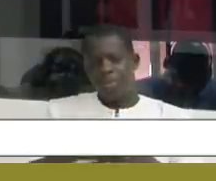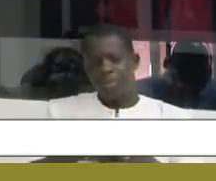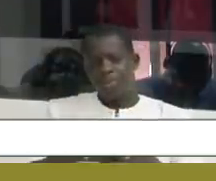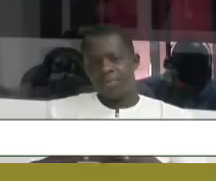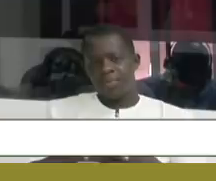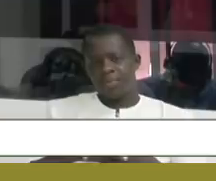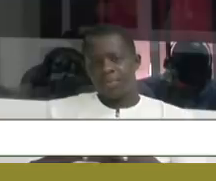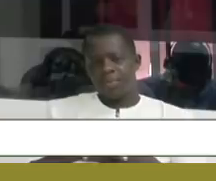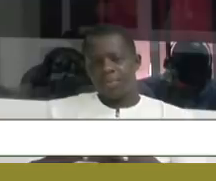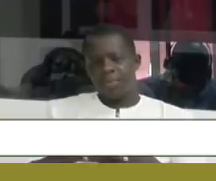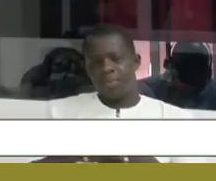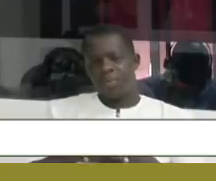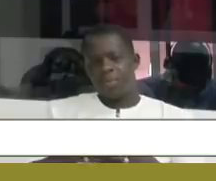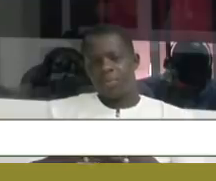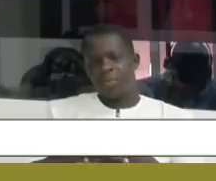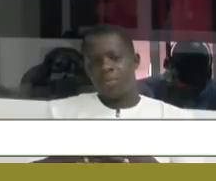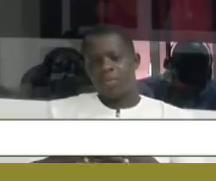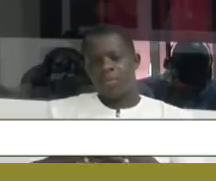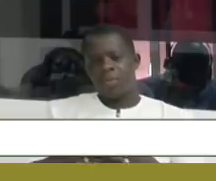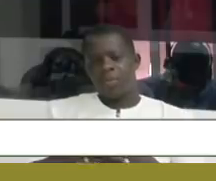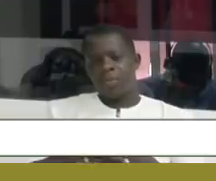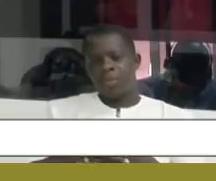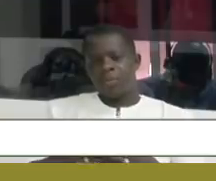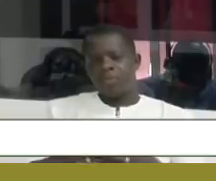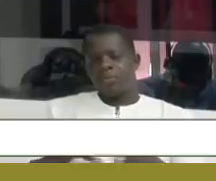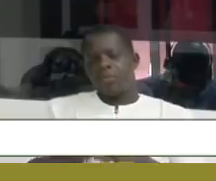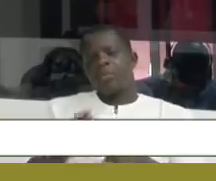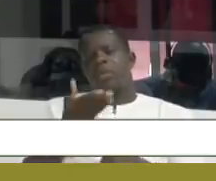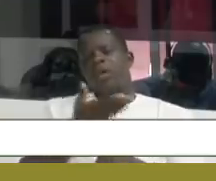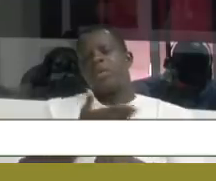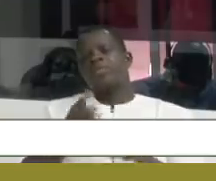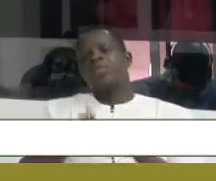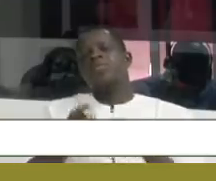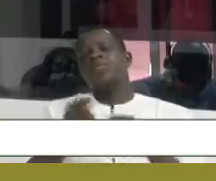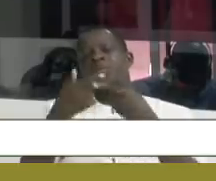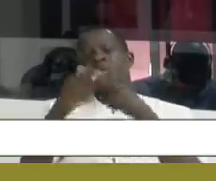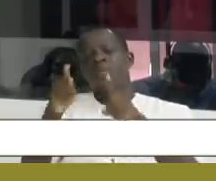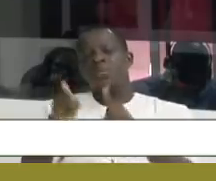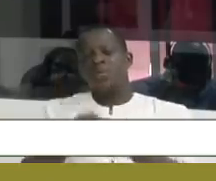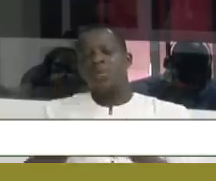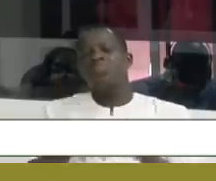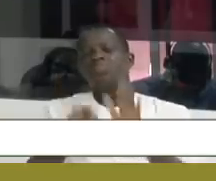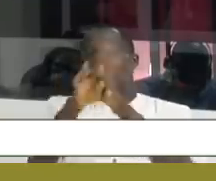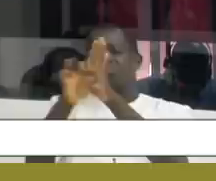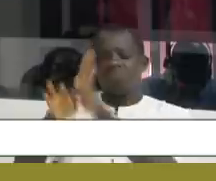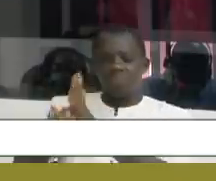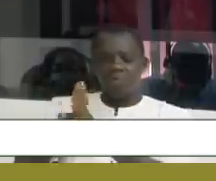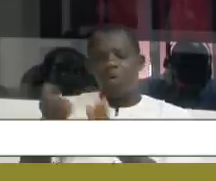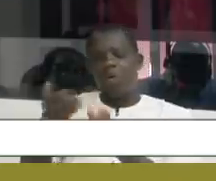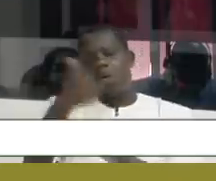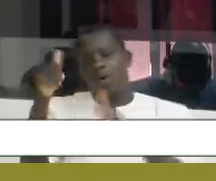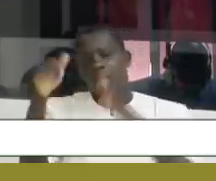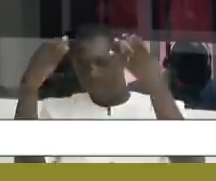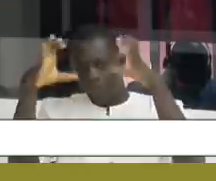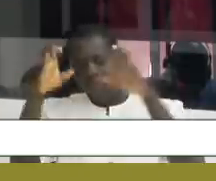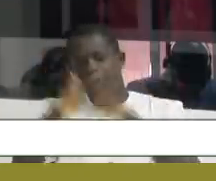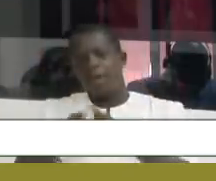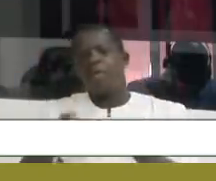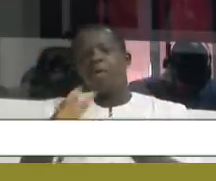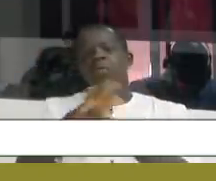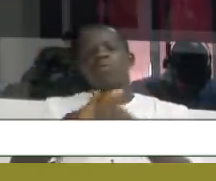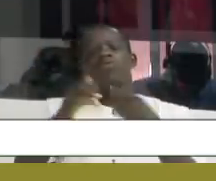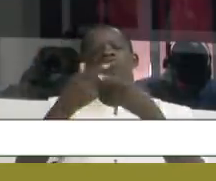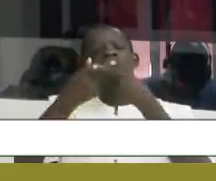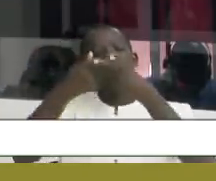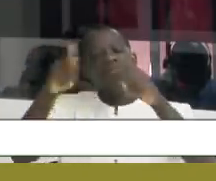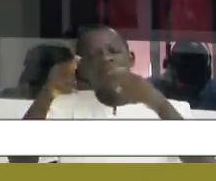there is an uncanny consistency, whilst other events there is complete divergence